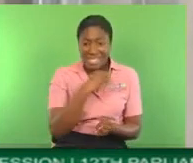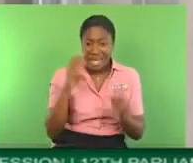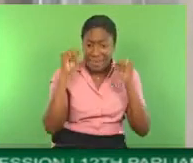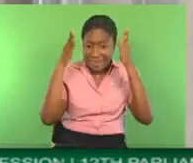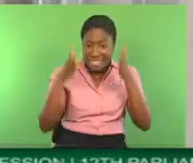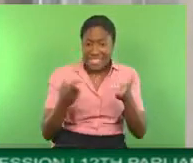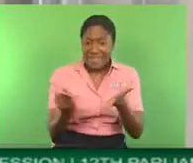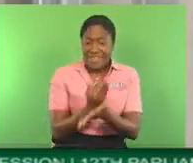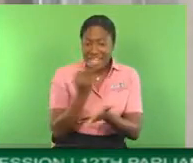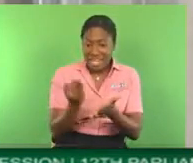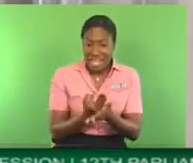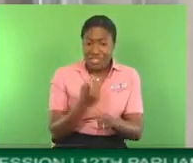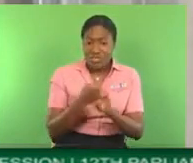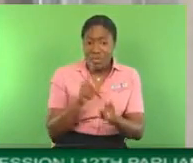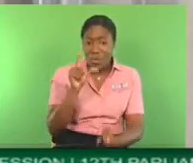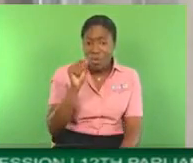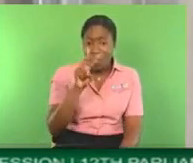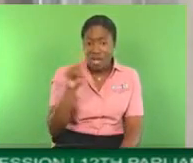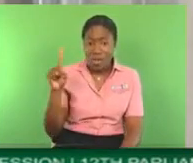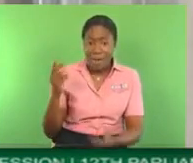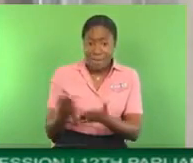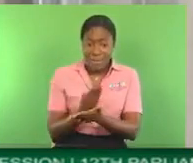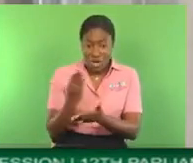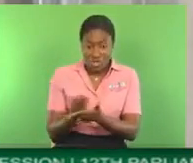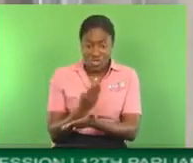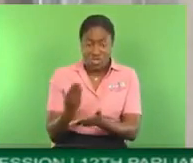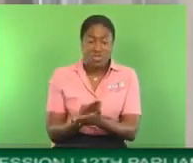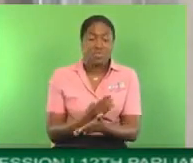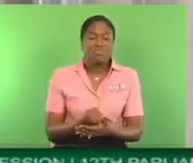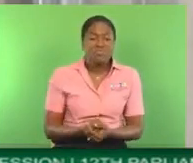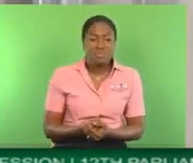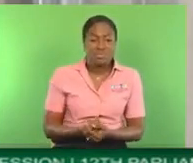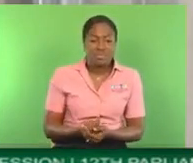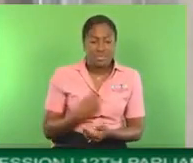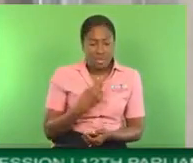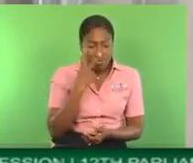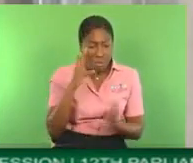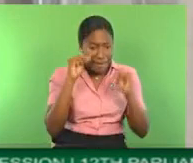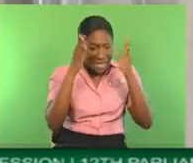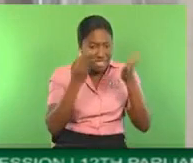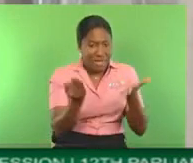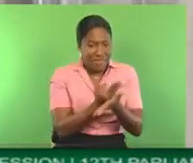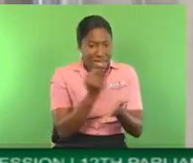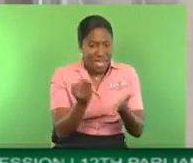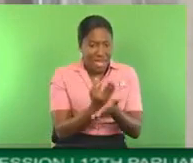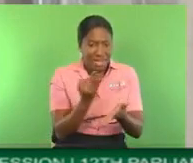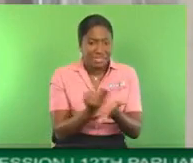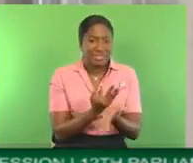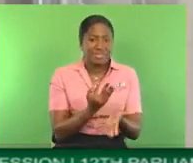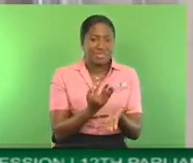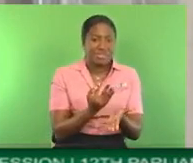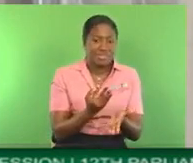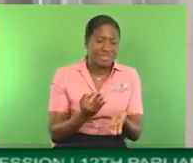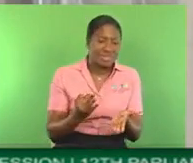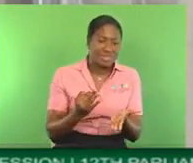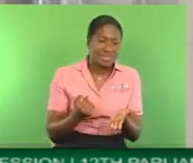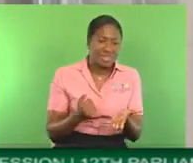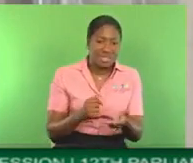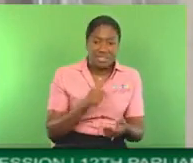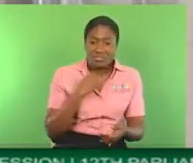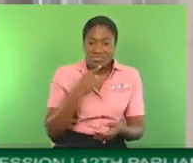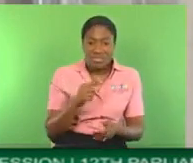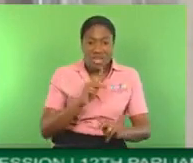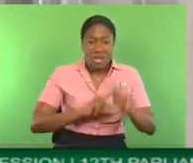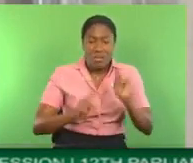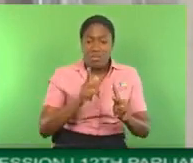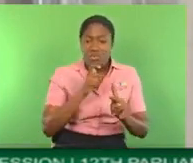the 2021 budget, the statement to my display, the Minister of Finance, the freezing of employment persons for 1 year. I